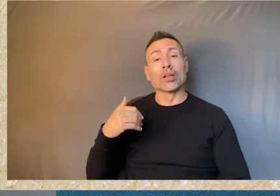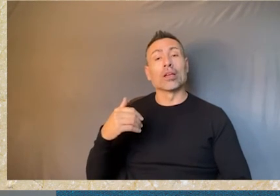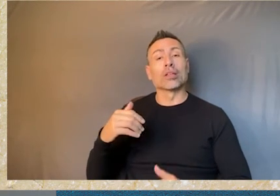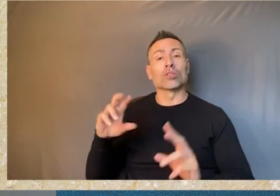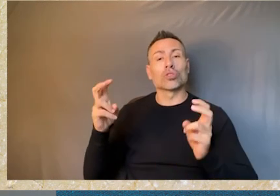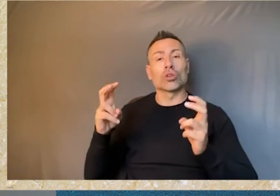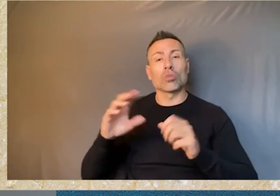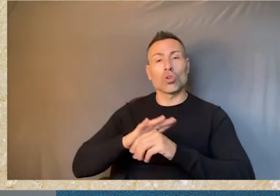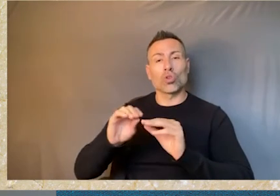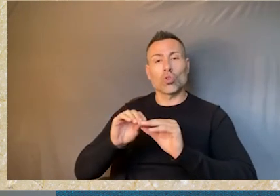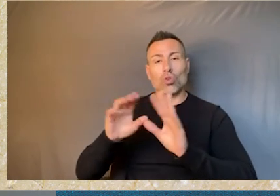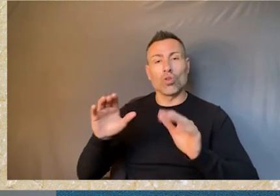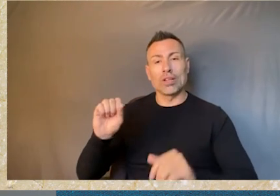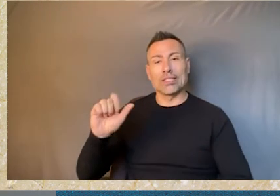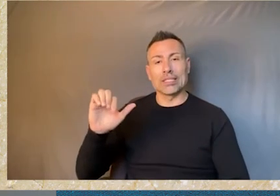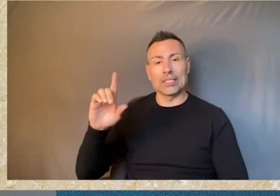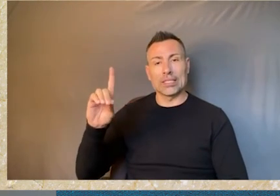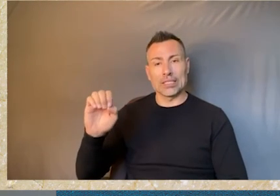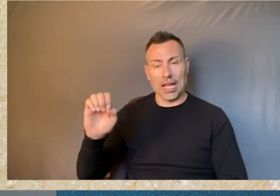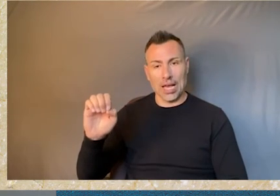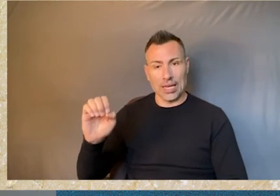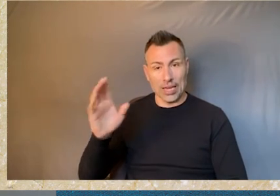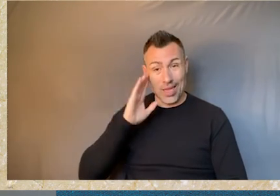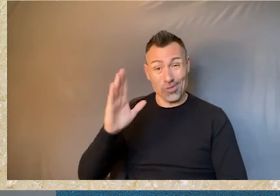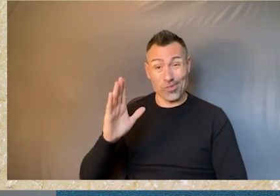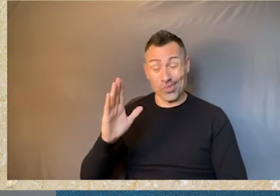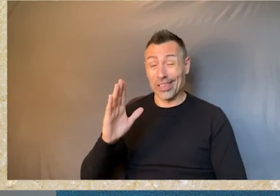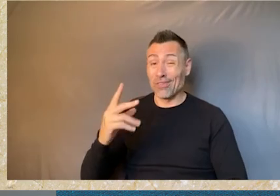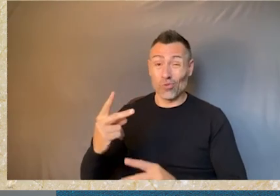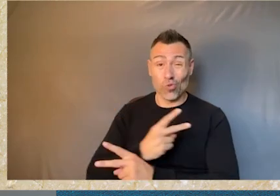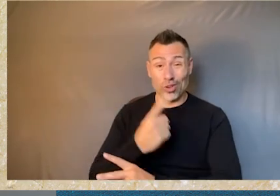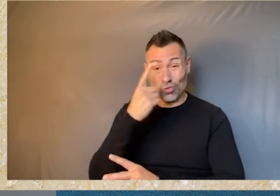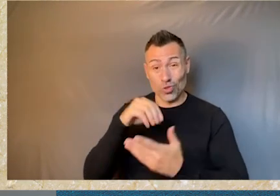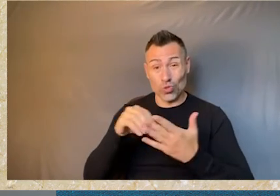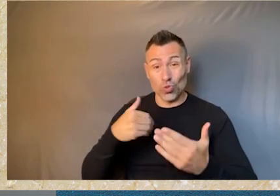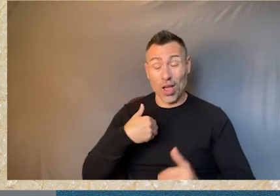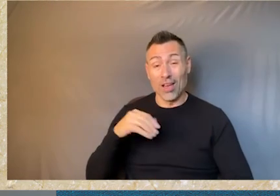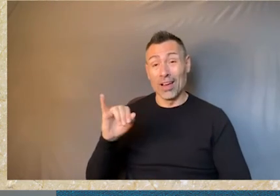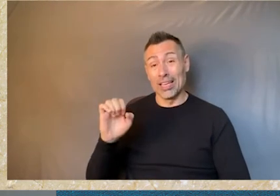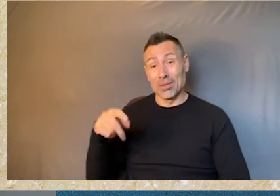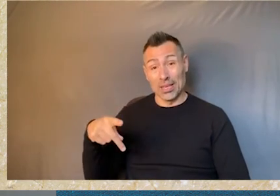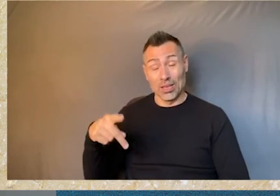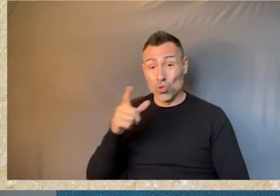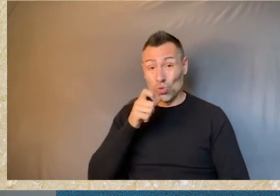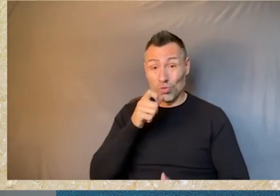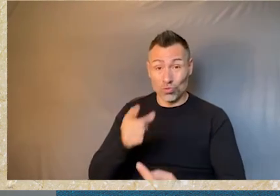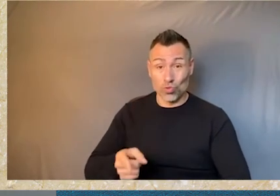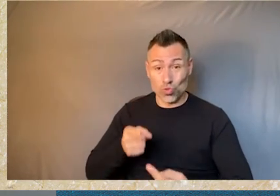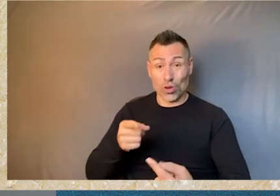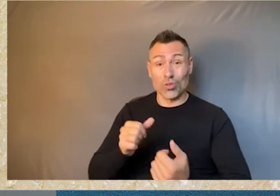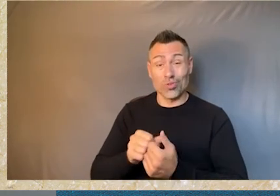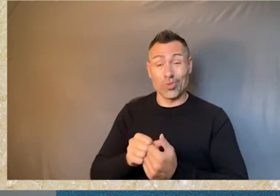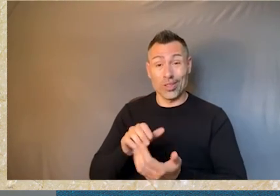be even more severe for students that had IEPs and had trouble with school being